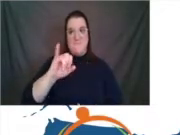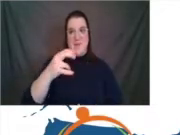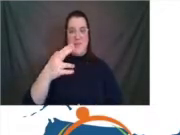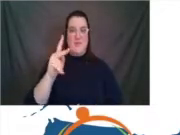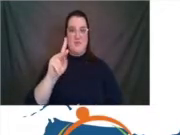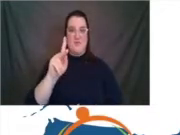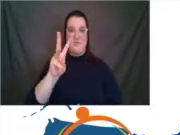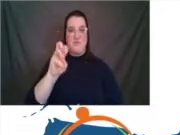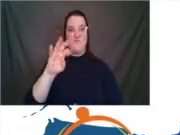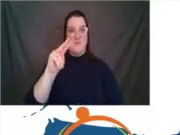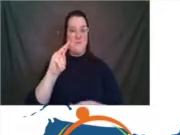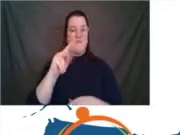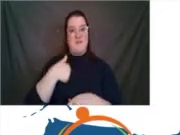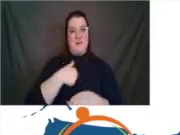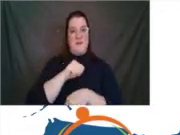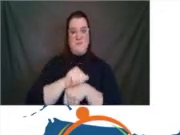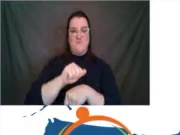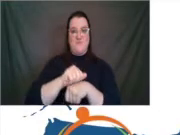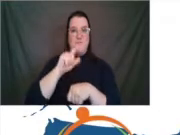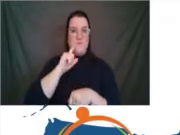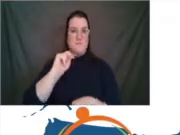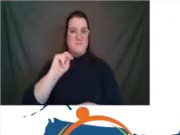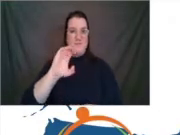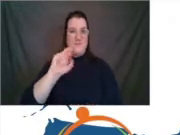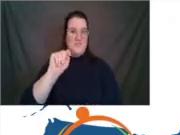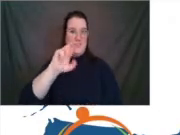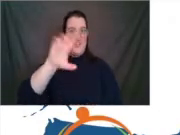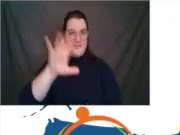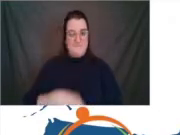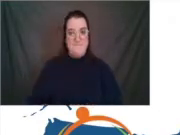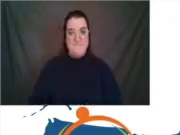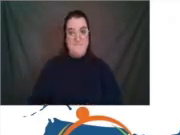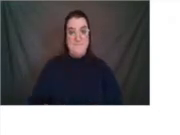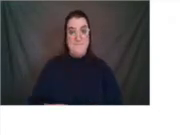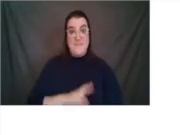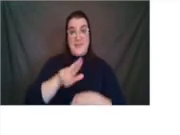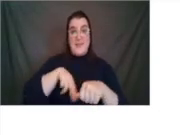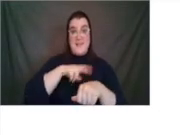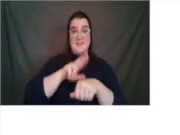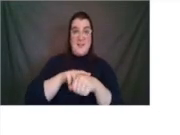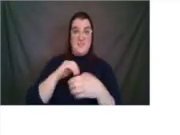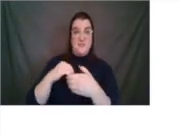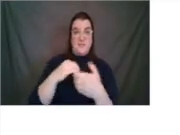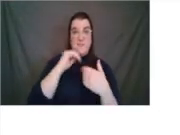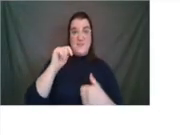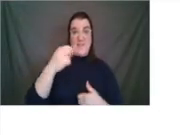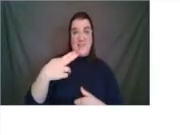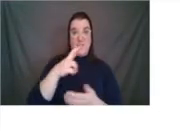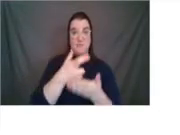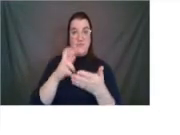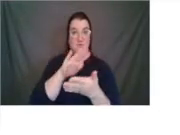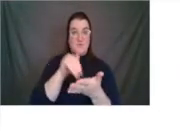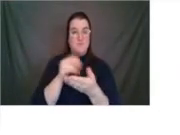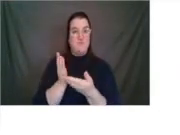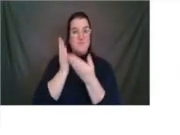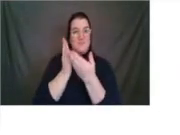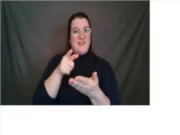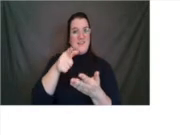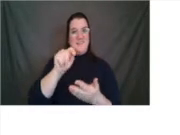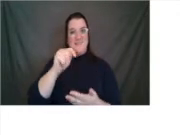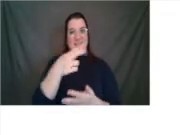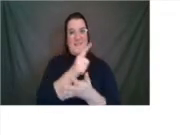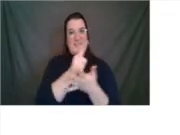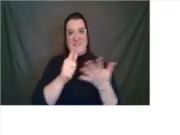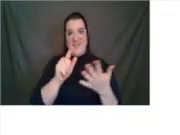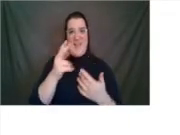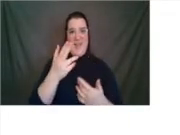the administrator for the National Consortium of Telehealth Resource Centers. Next slide, please. National Consortium of Telehealth